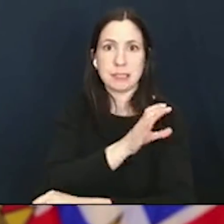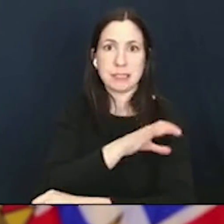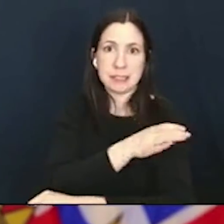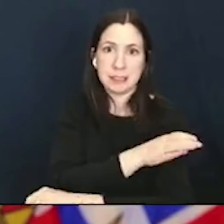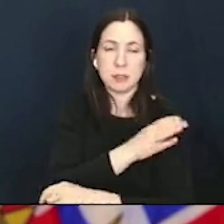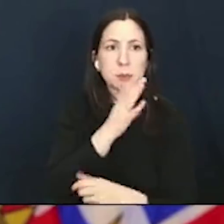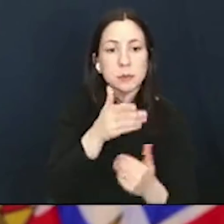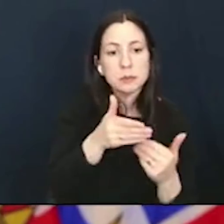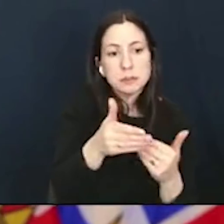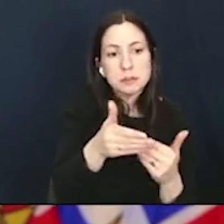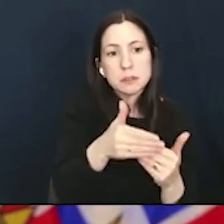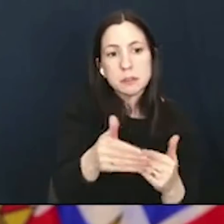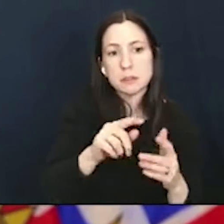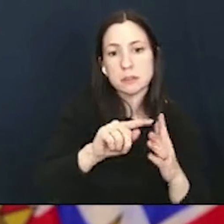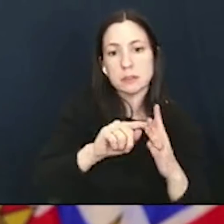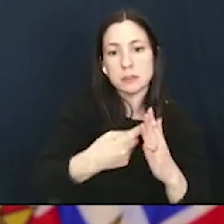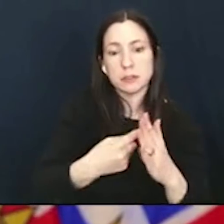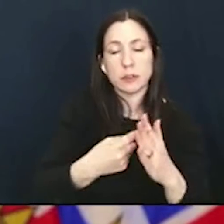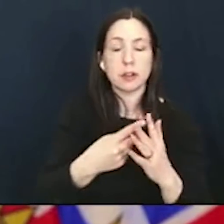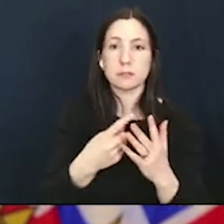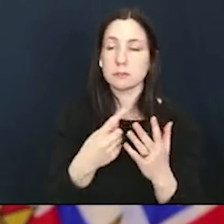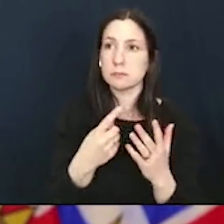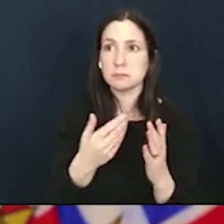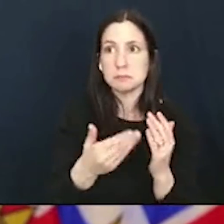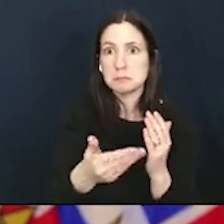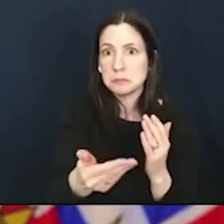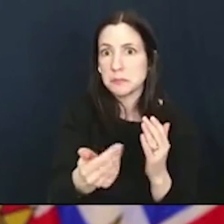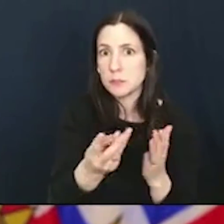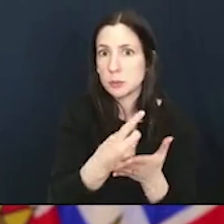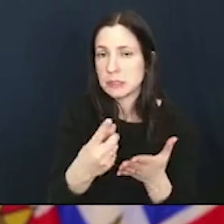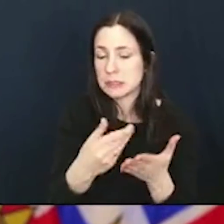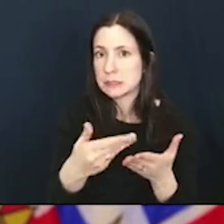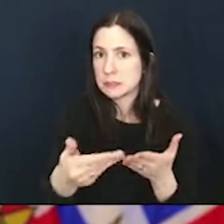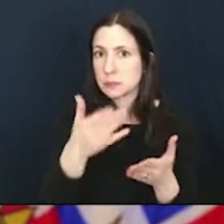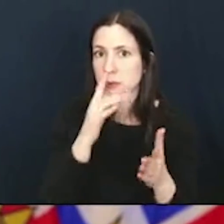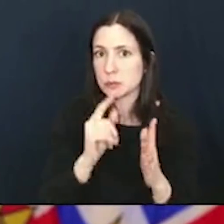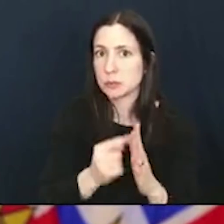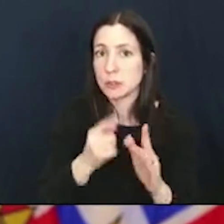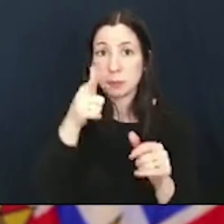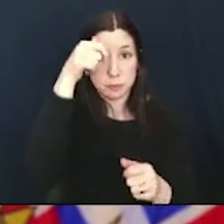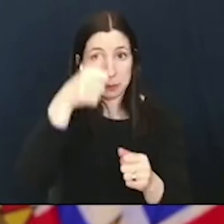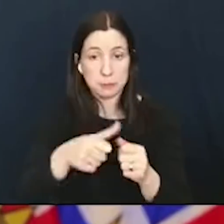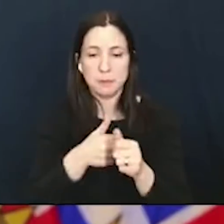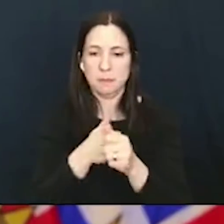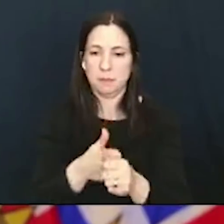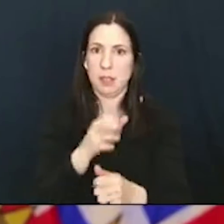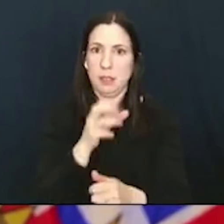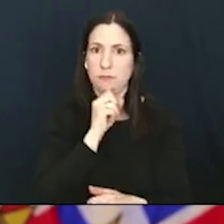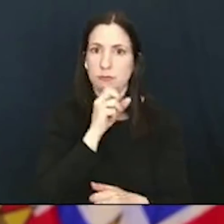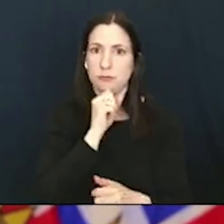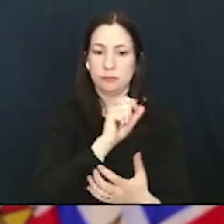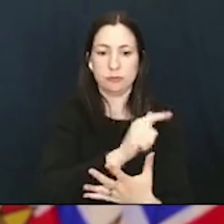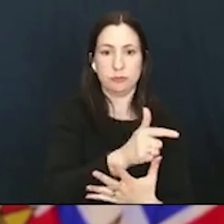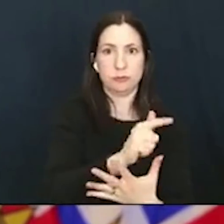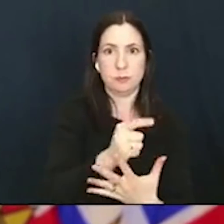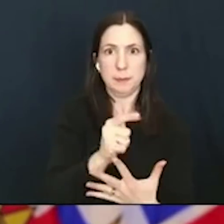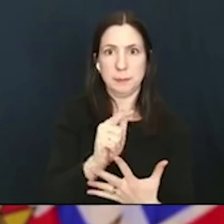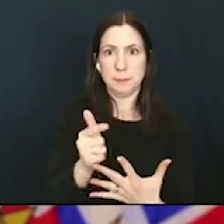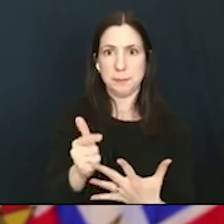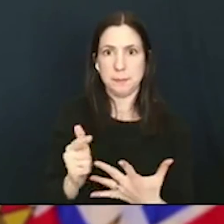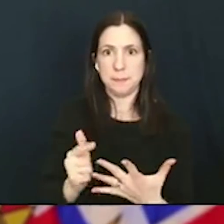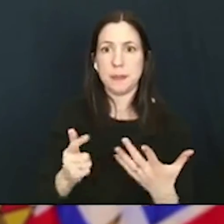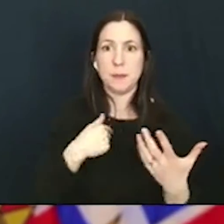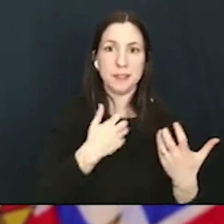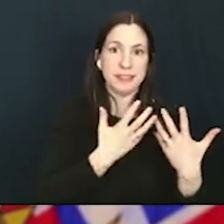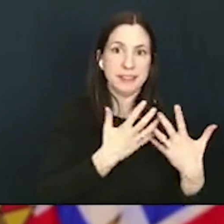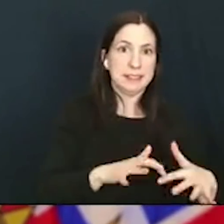next few weeks for people based on age as we're starting this. We are moving forward and doing